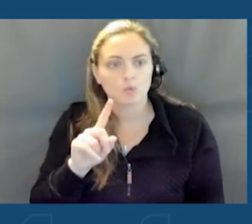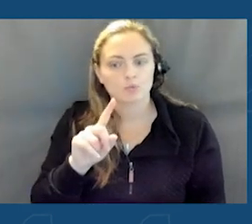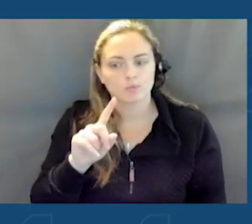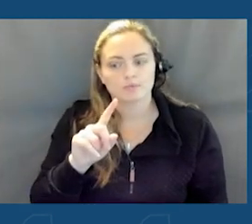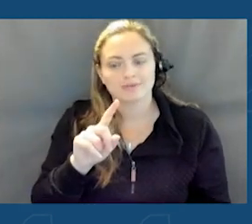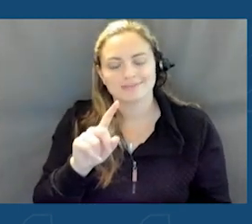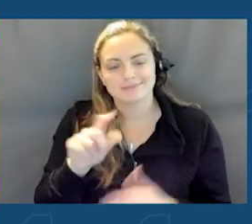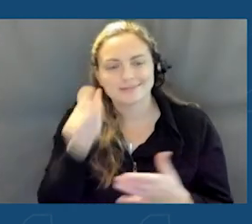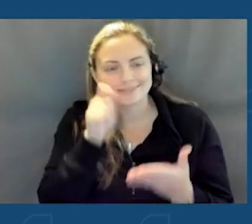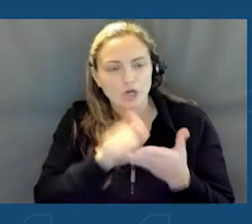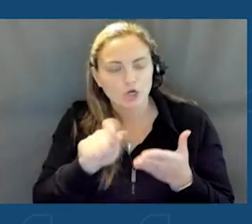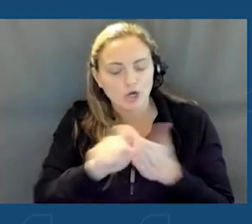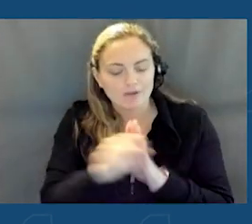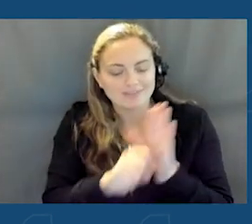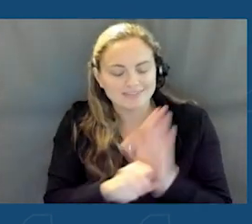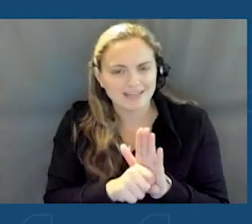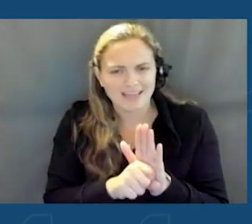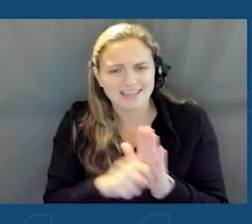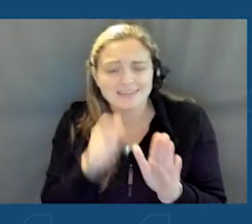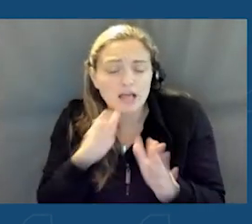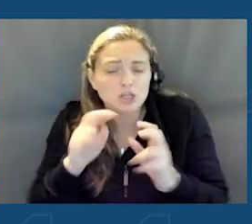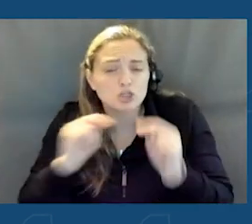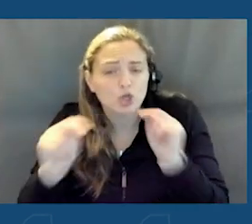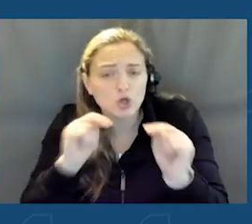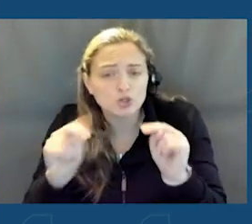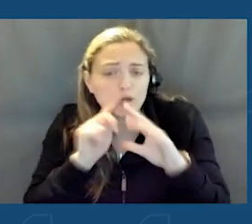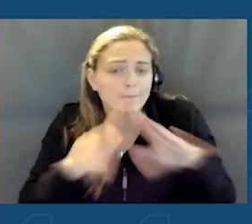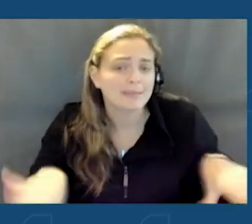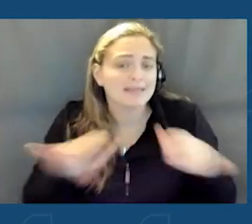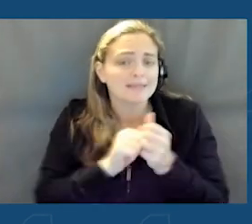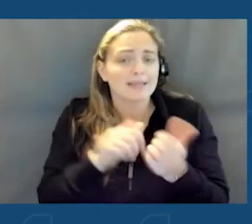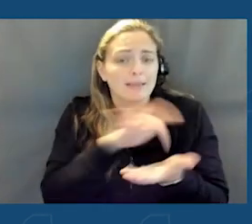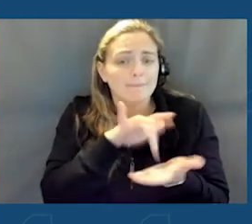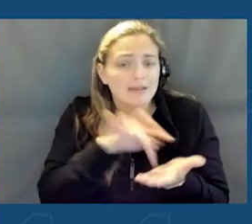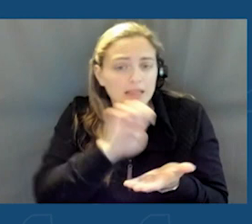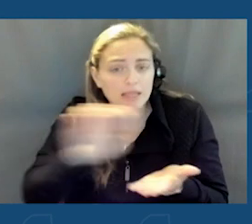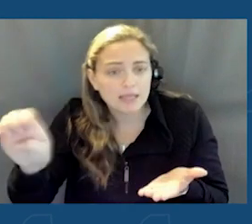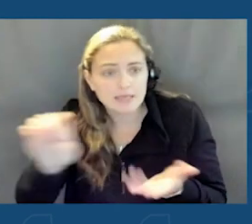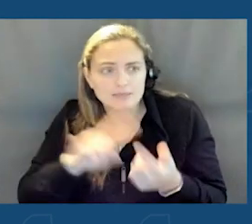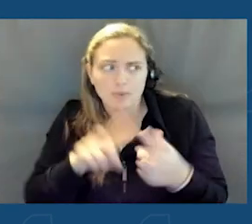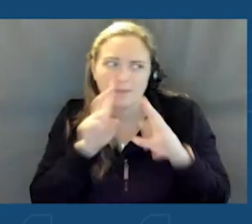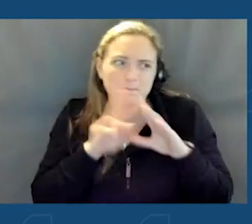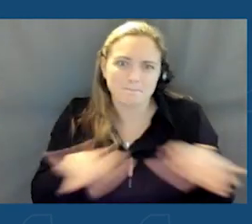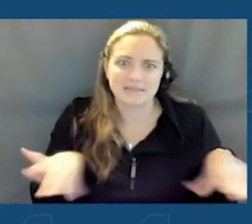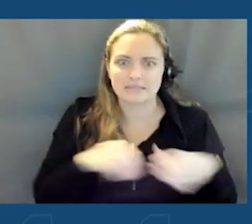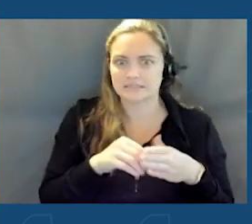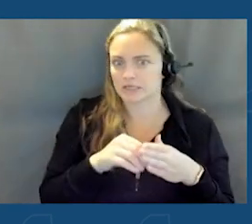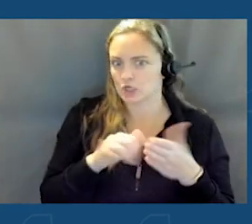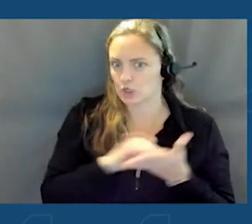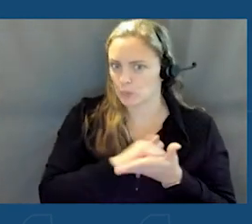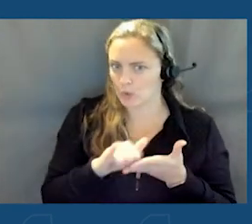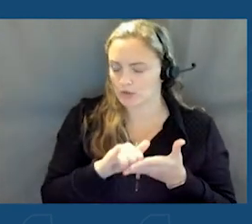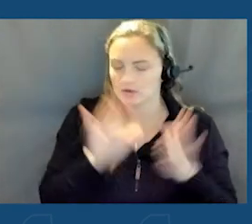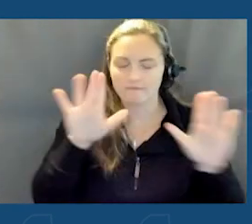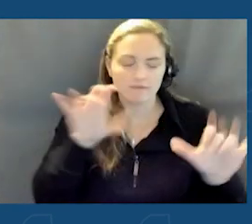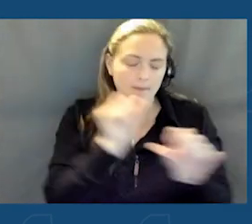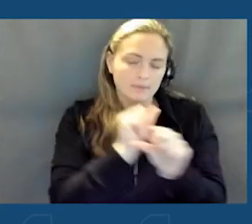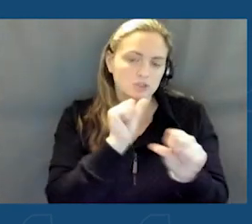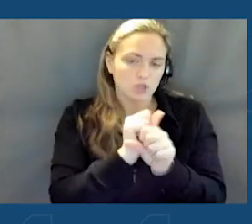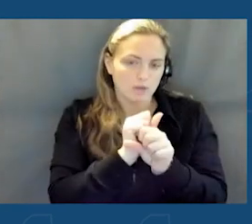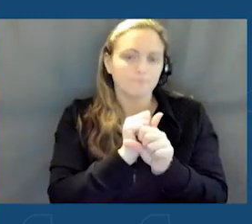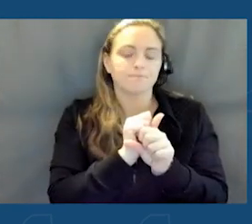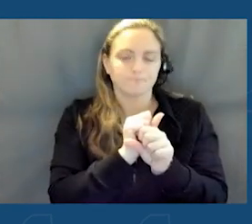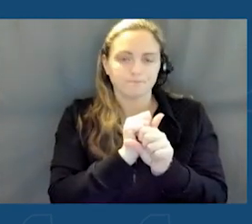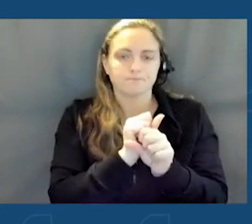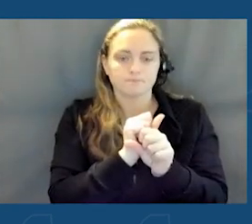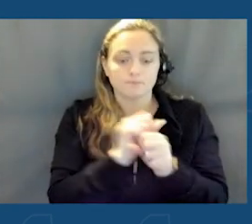negotiating peace in the Middle East or something, but sometimes it's almost the same challenge, peace in New York. But she did a fabulous job there, but she's our